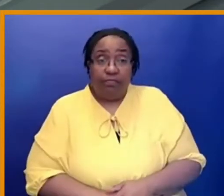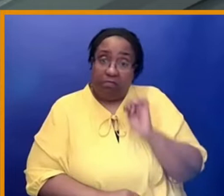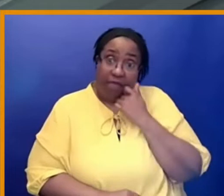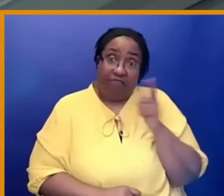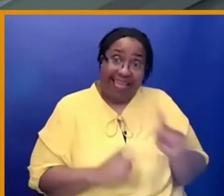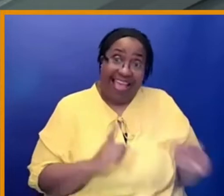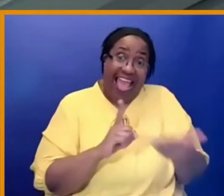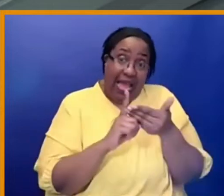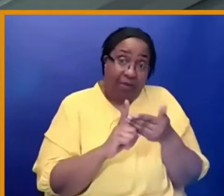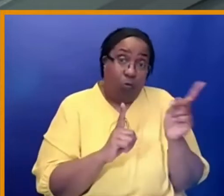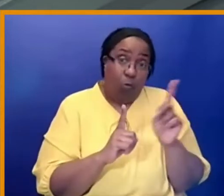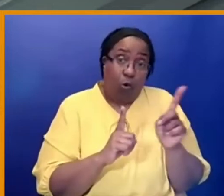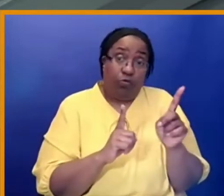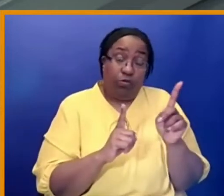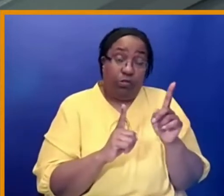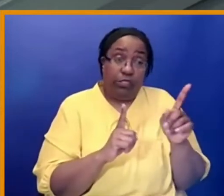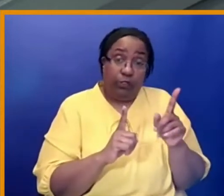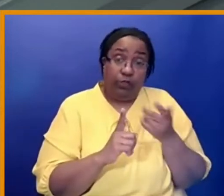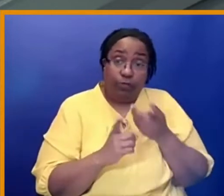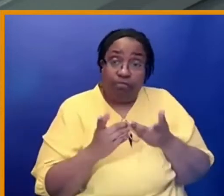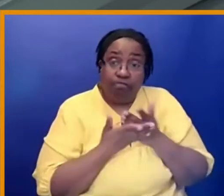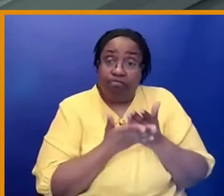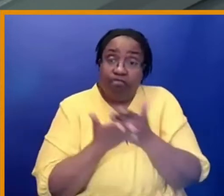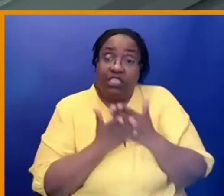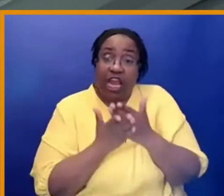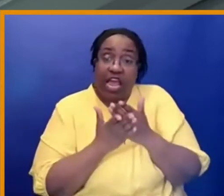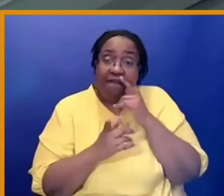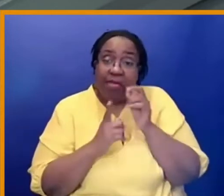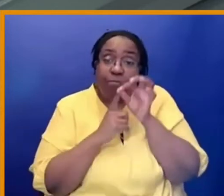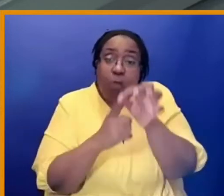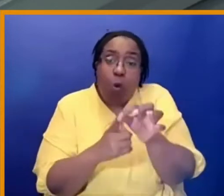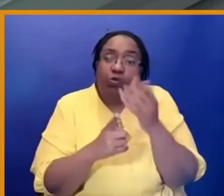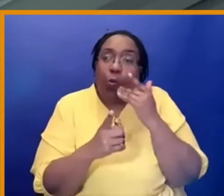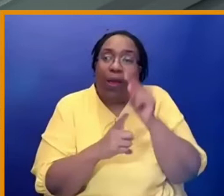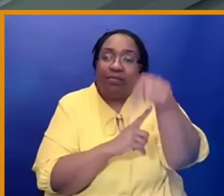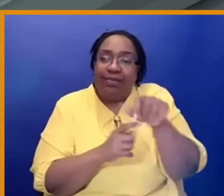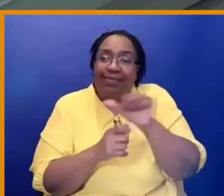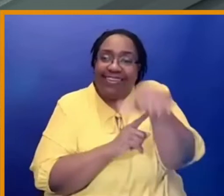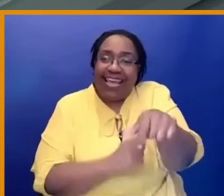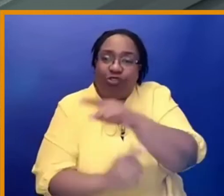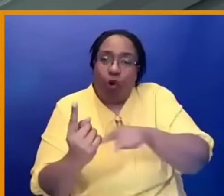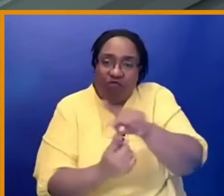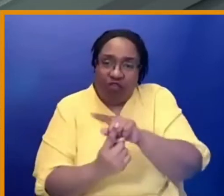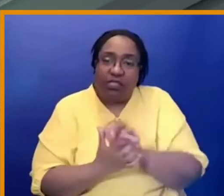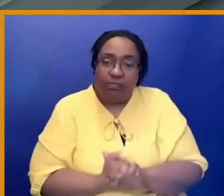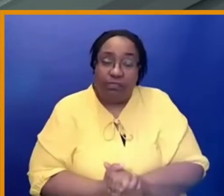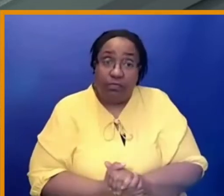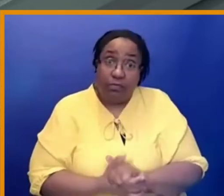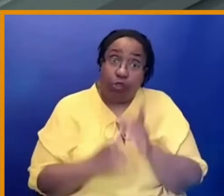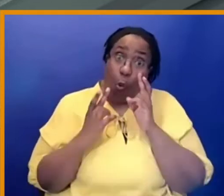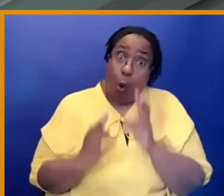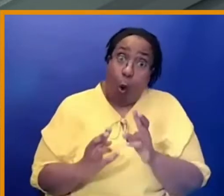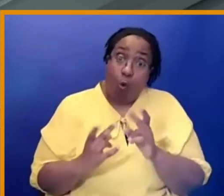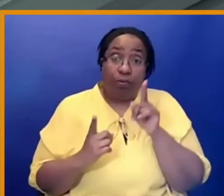bring forward their proposals to autumn conference. So I hope that answers that question, and do go along and attend